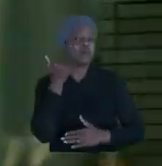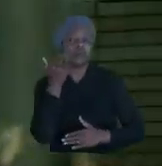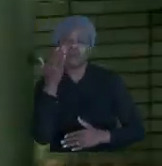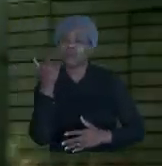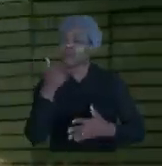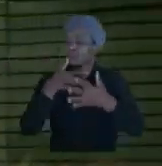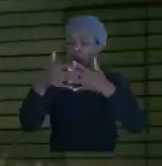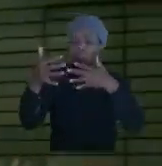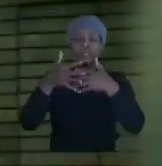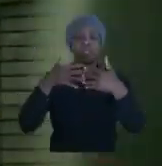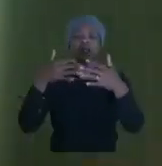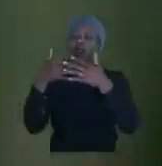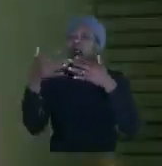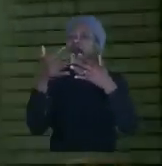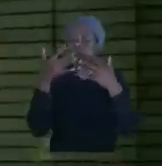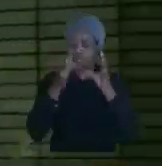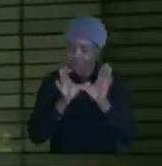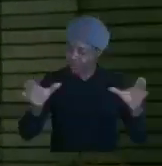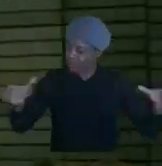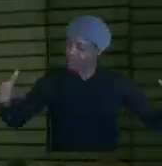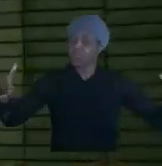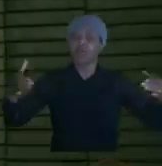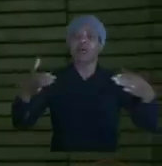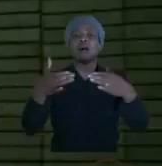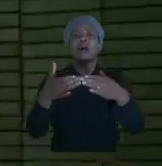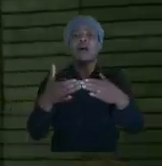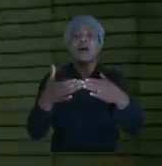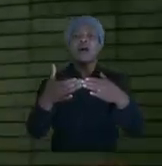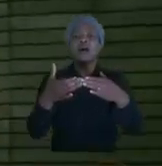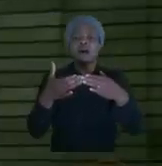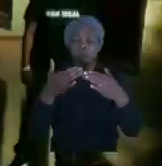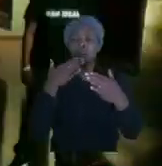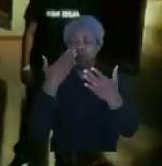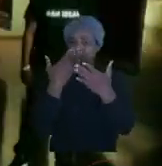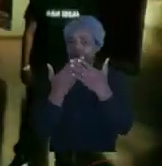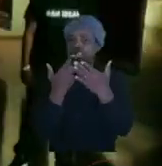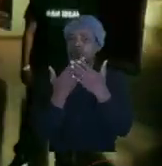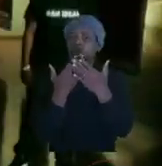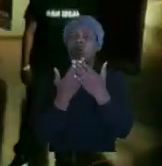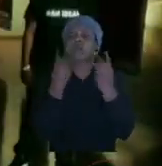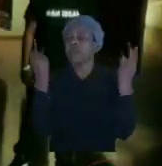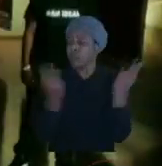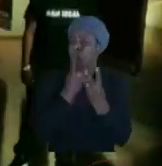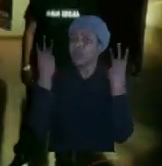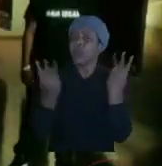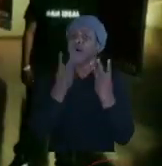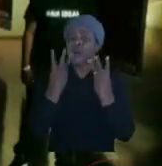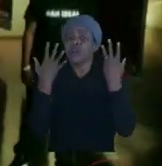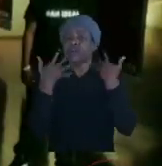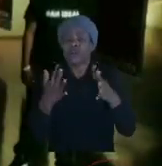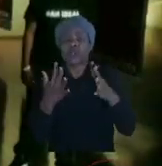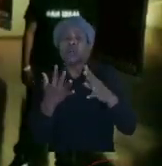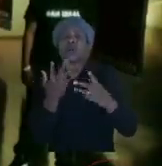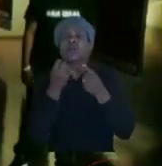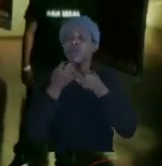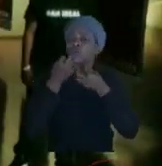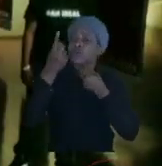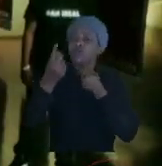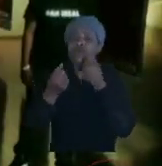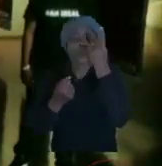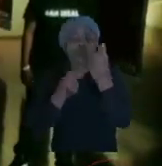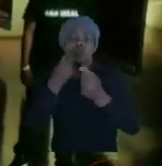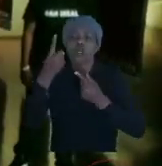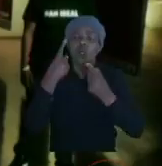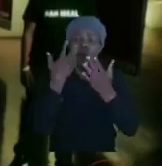No government can justly claim authority without the people's will. Yeah. The people have spoken. The people shall govern.